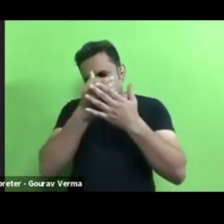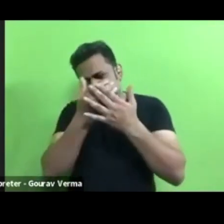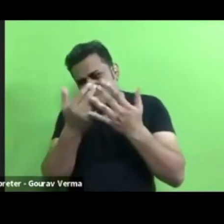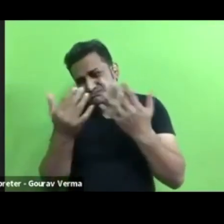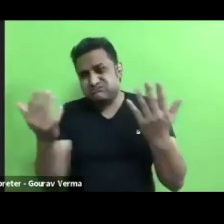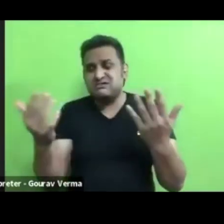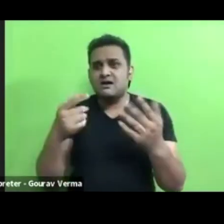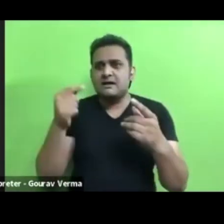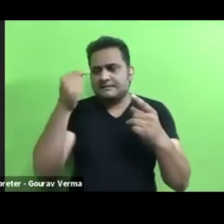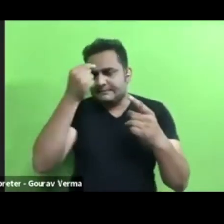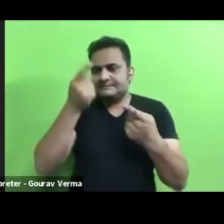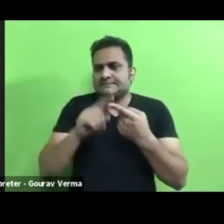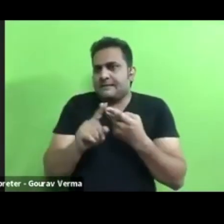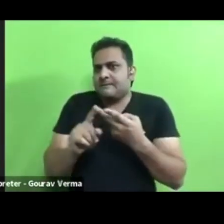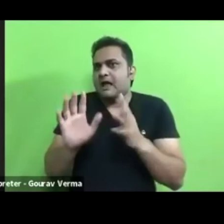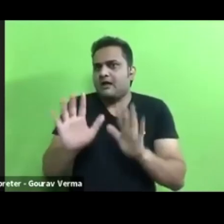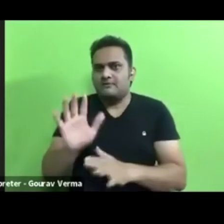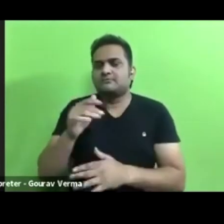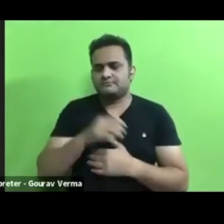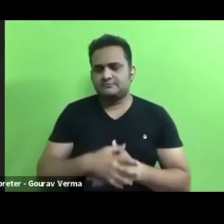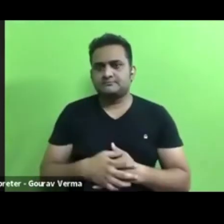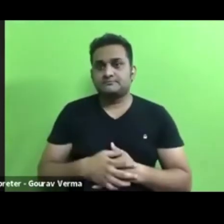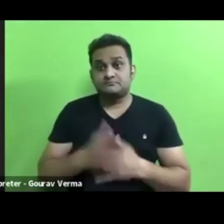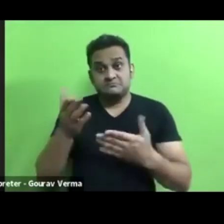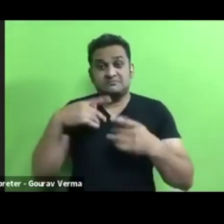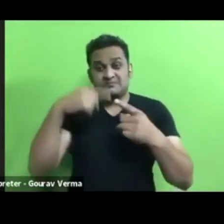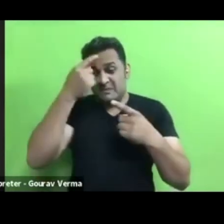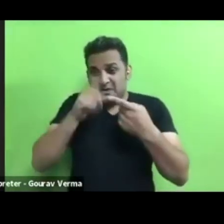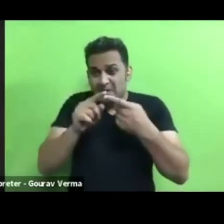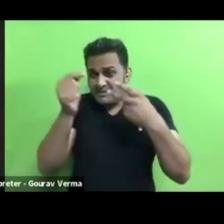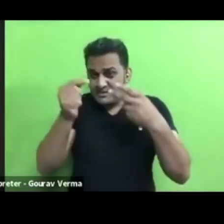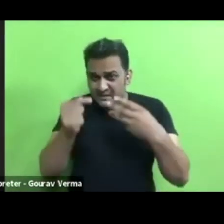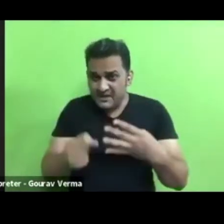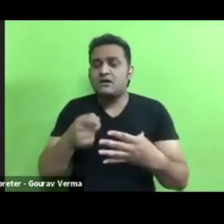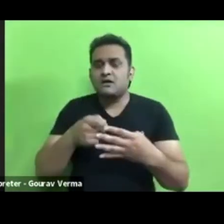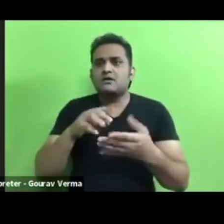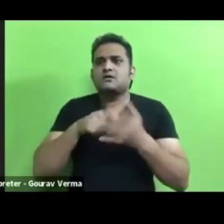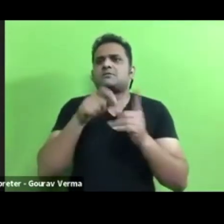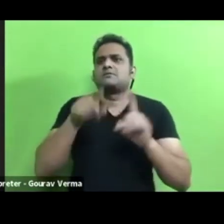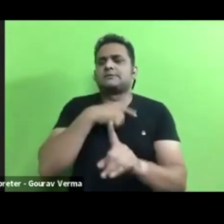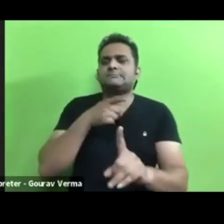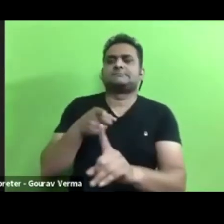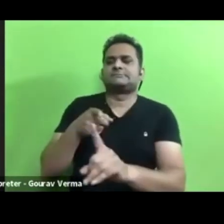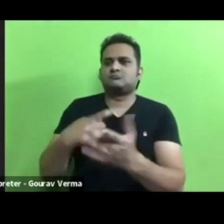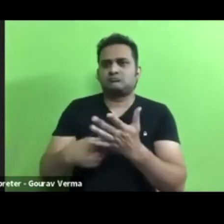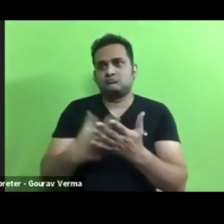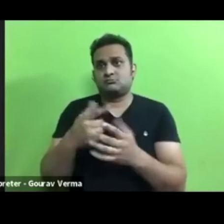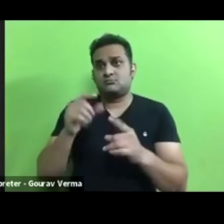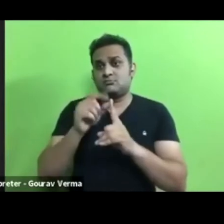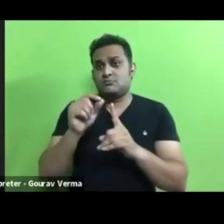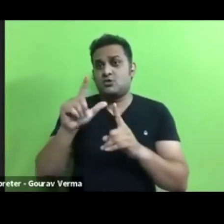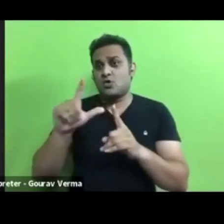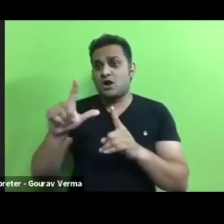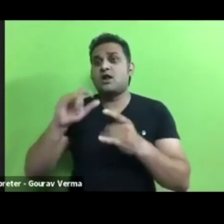to attend to. And those poles were people's mandates. I say polls as in